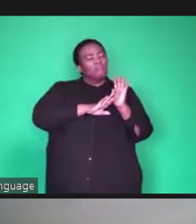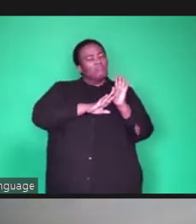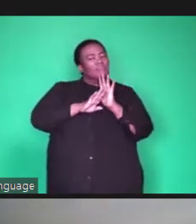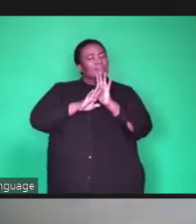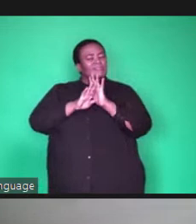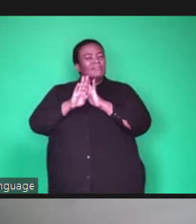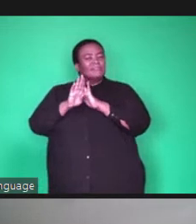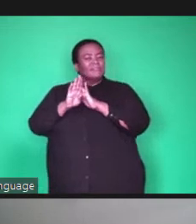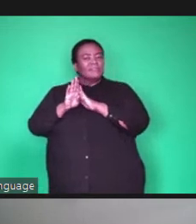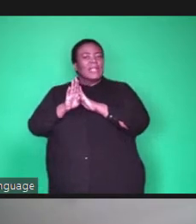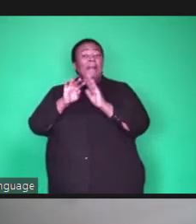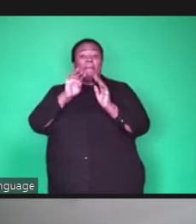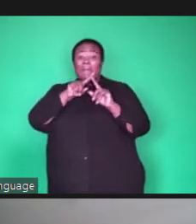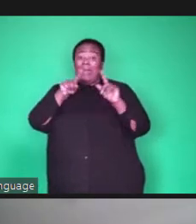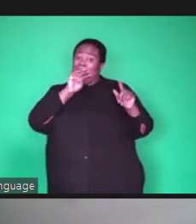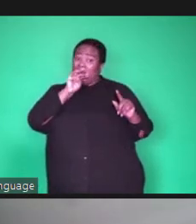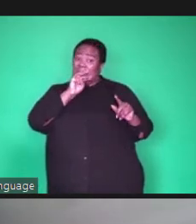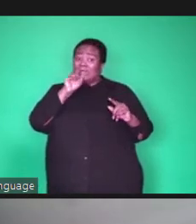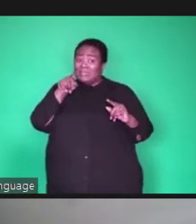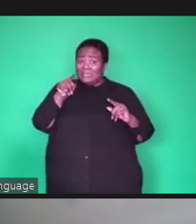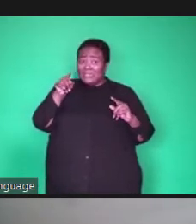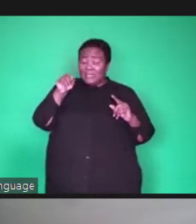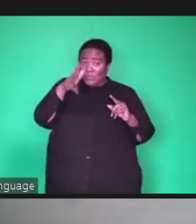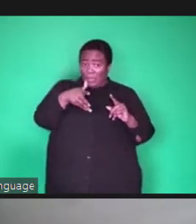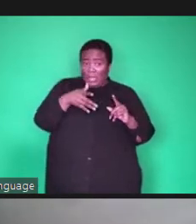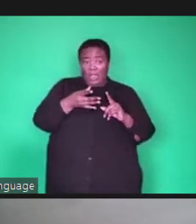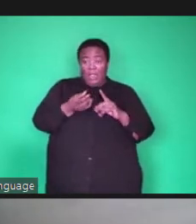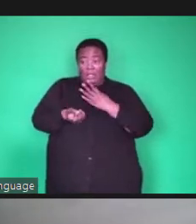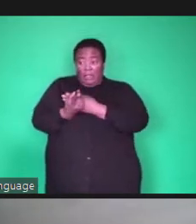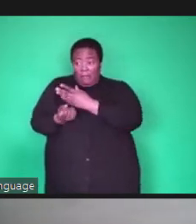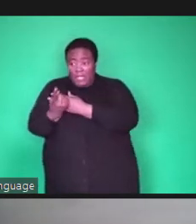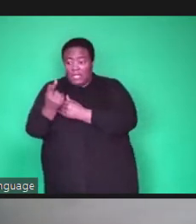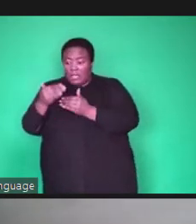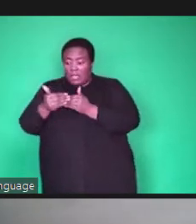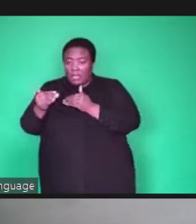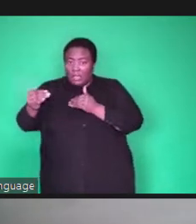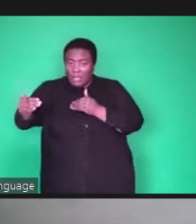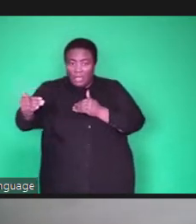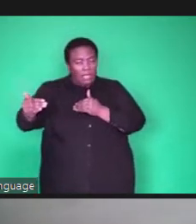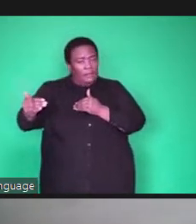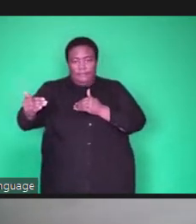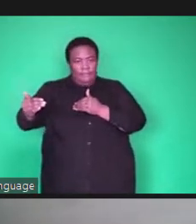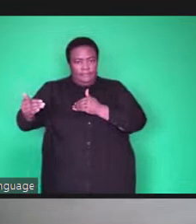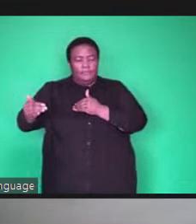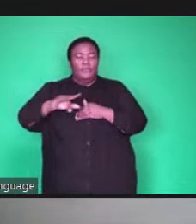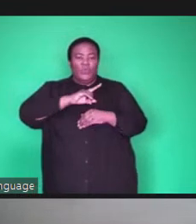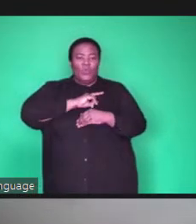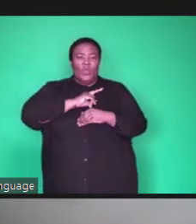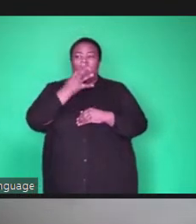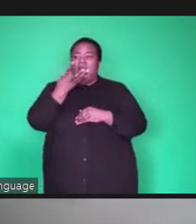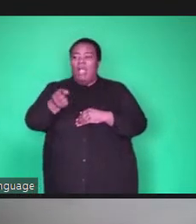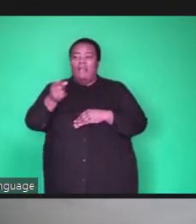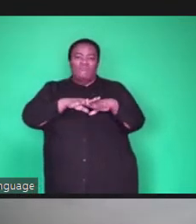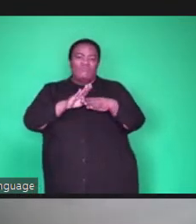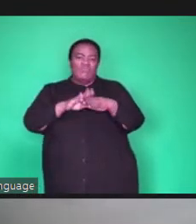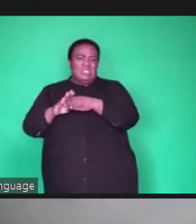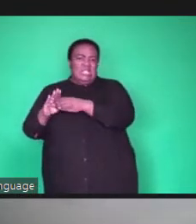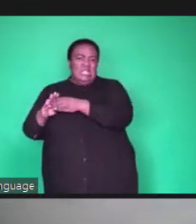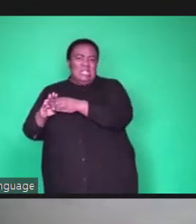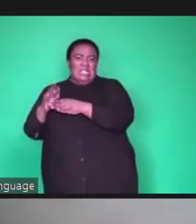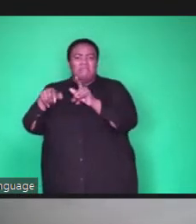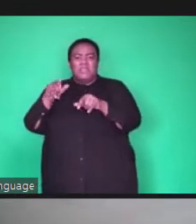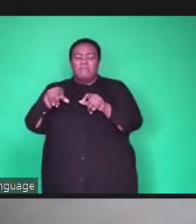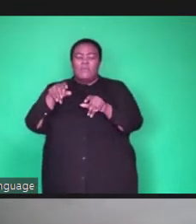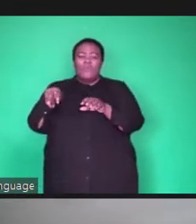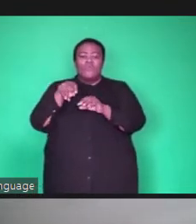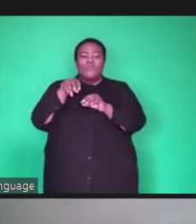not to say that this will not necessarily happen in the next period. There's every reason that people will migrate to a